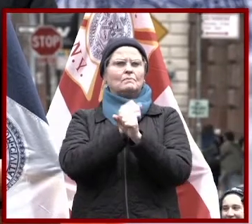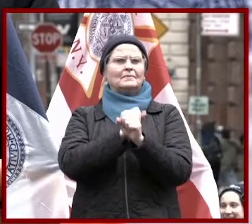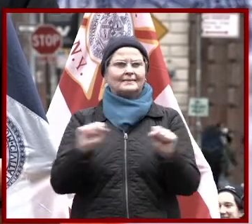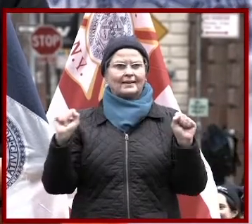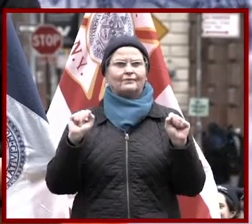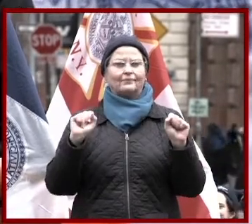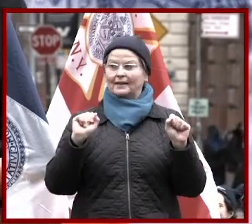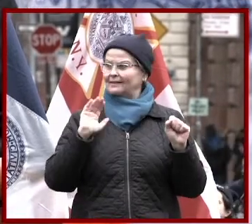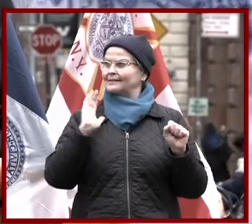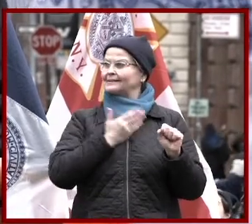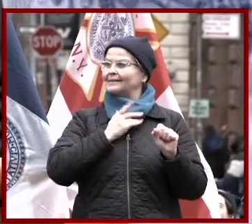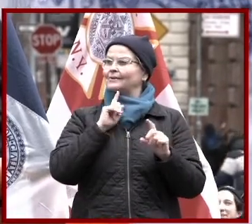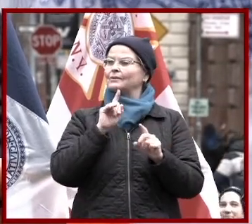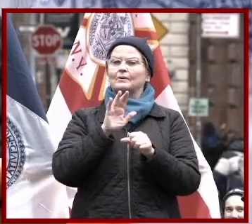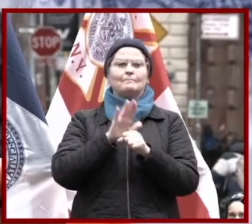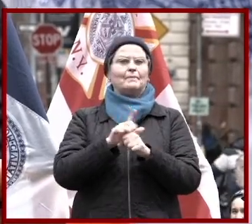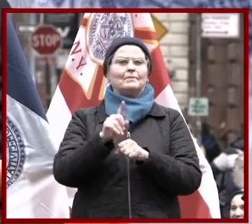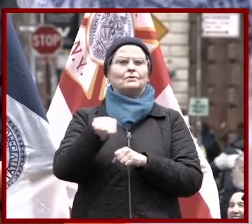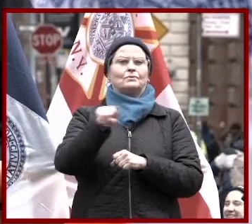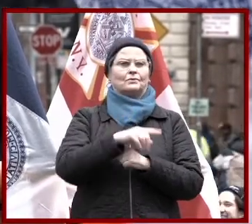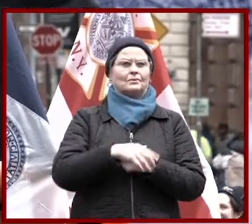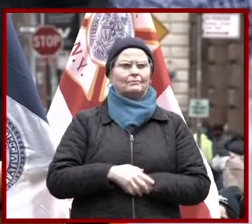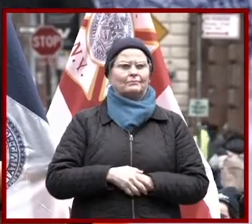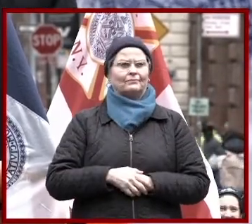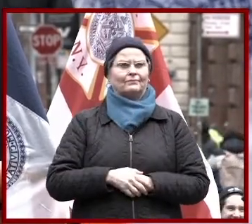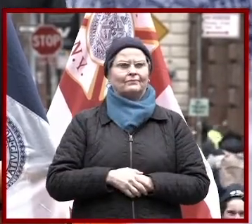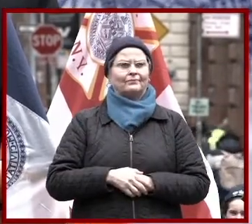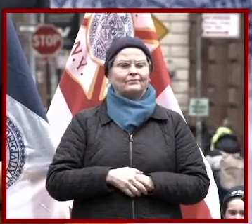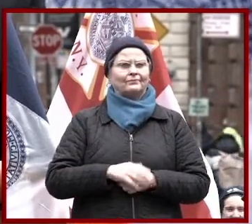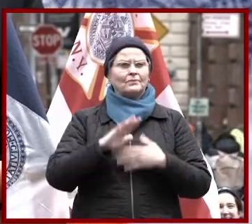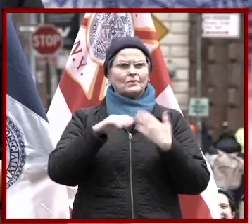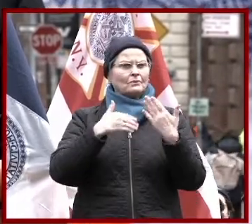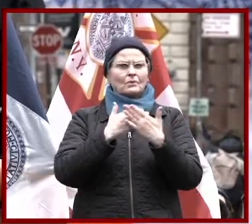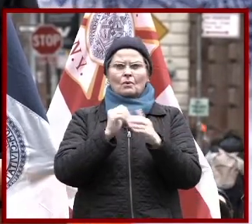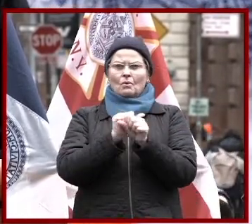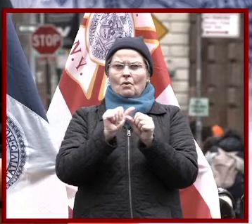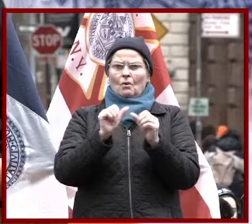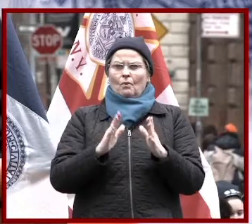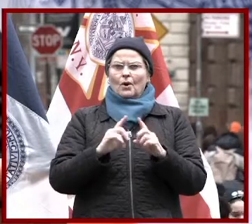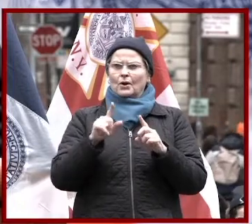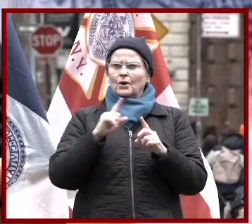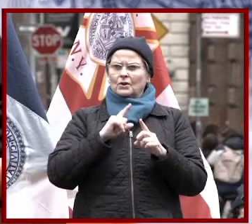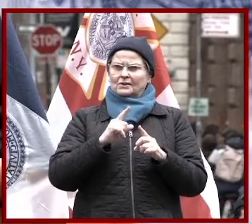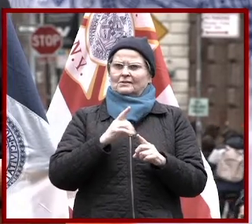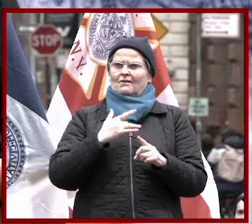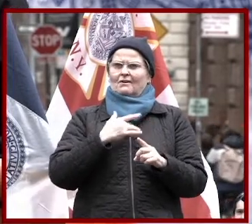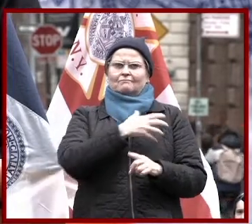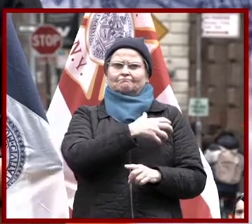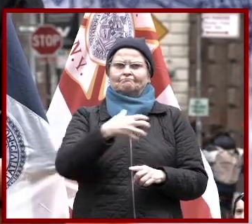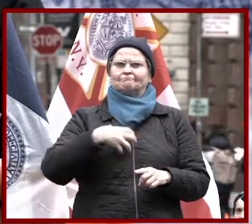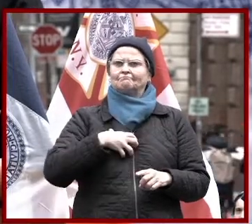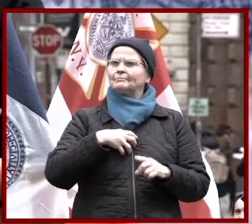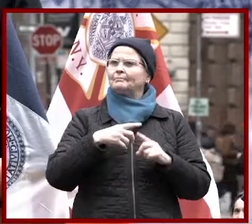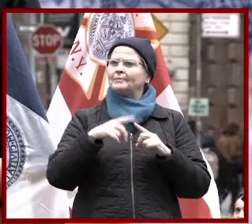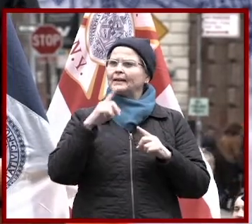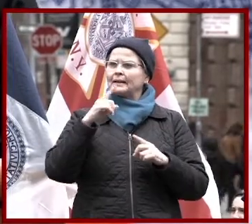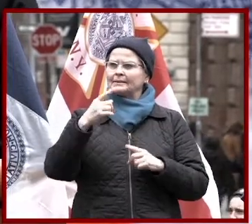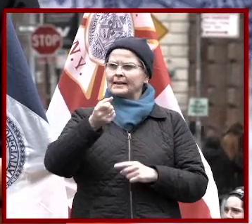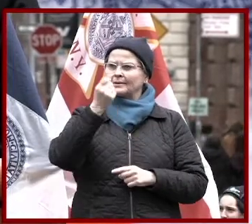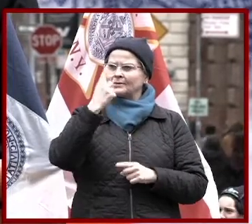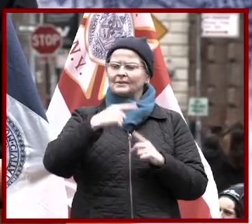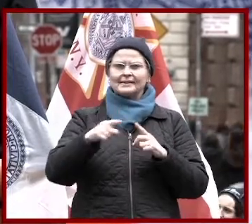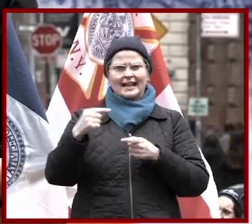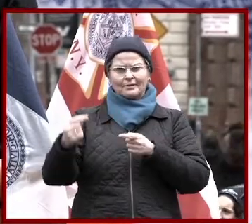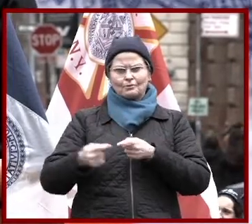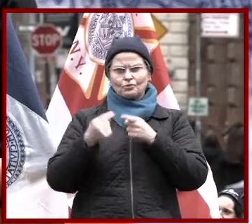to them. All working people are empowered by knowing the history of the labor movement struggle. And